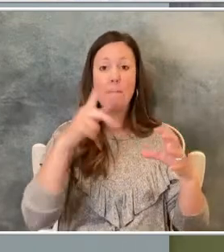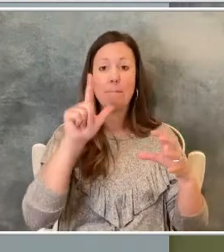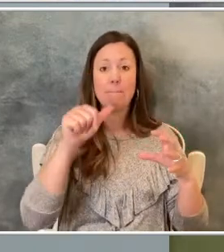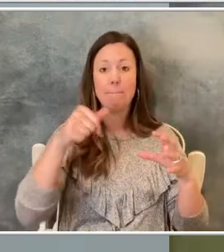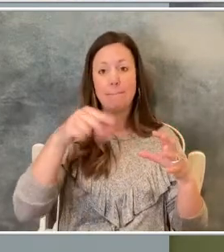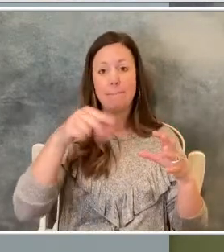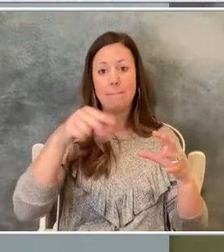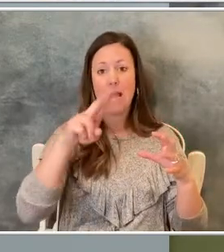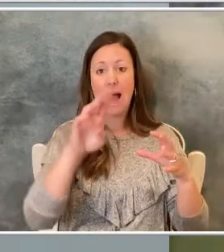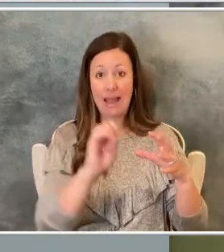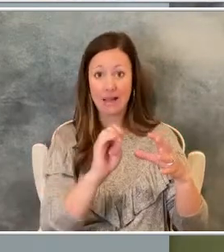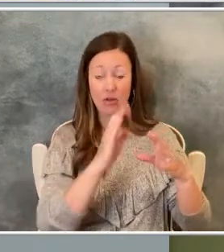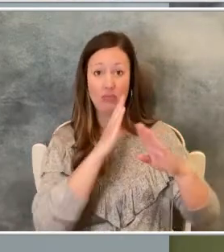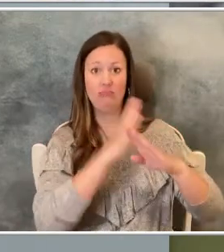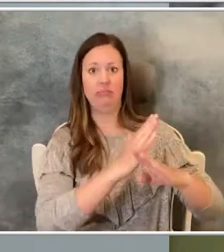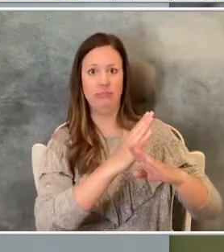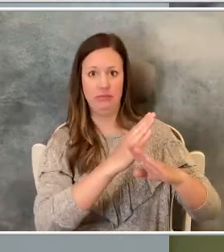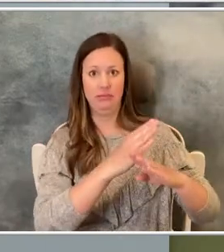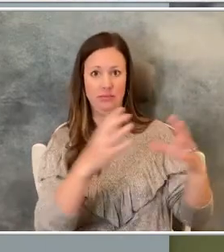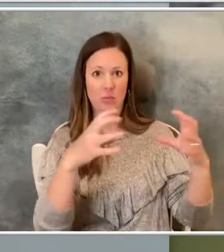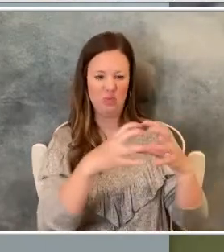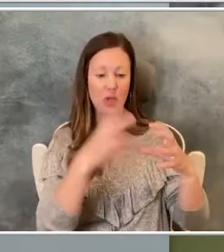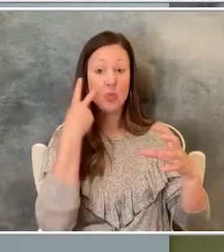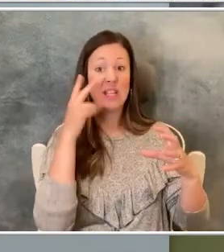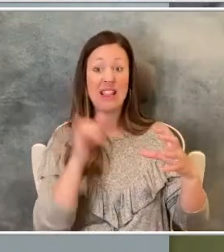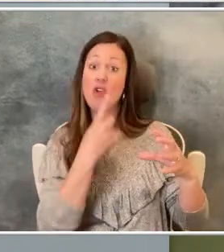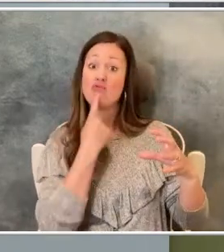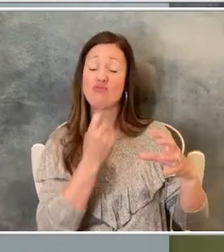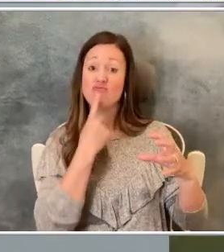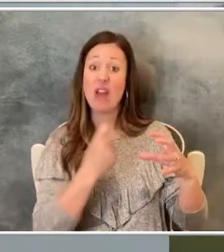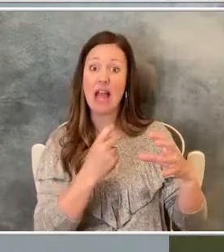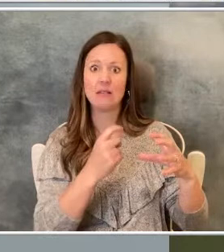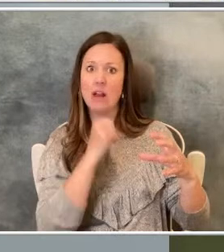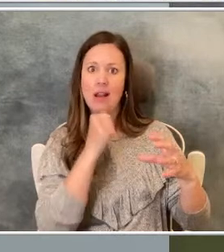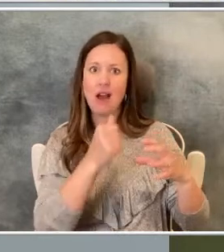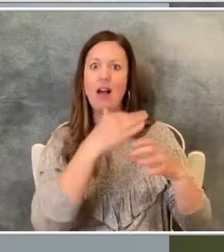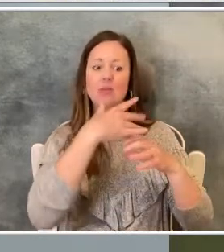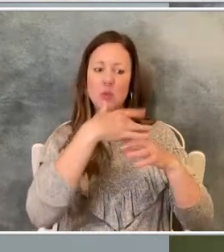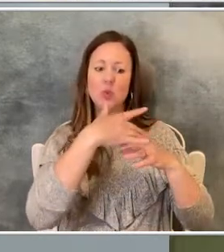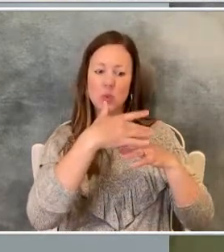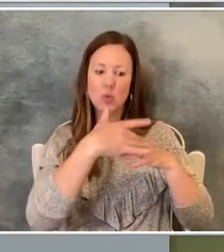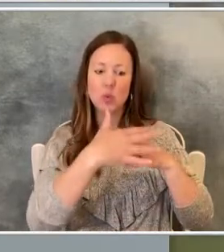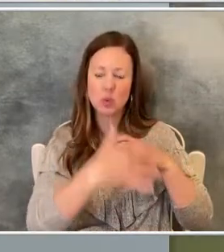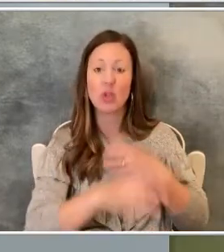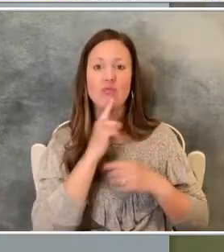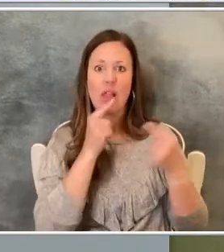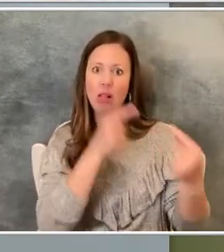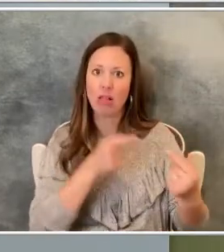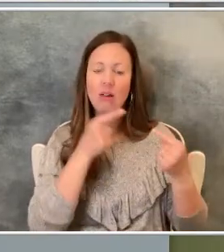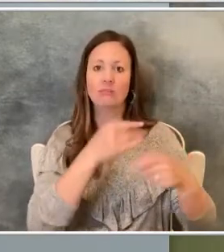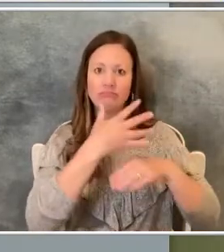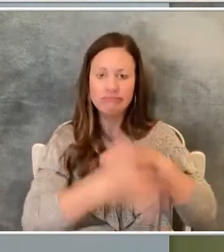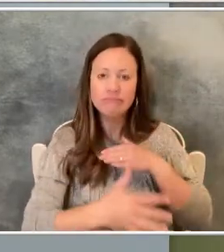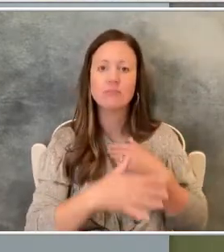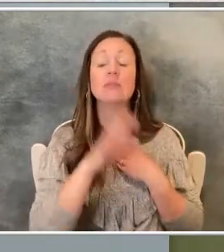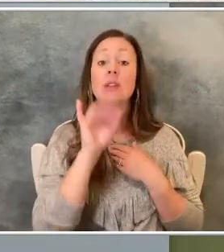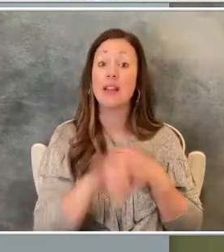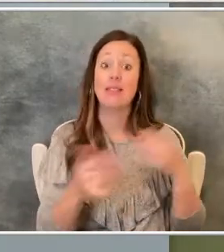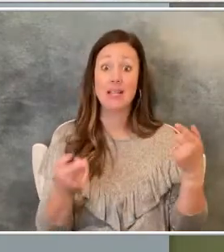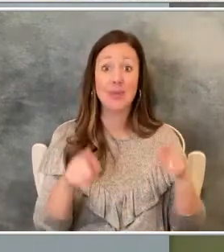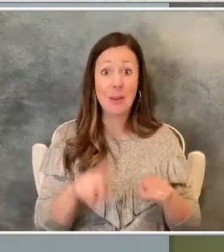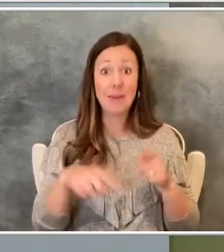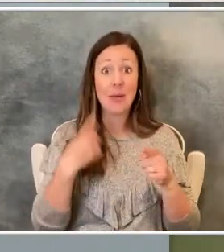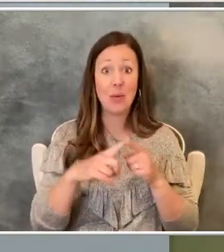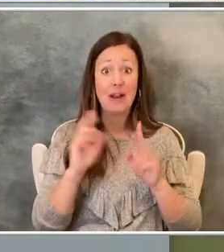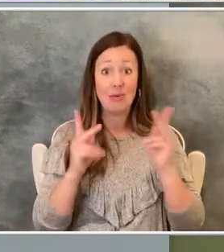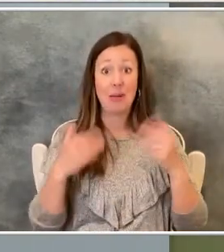So you can see the red stuff, the blood, is not getting to where it should get to quickly. And this is what happens when people have